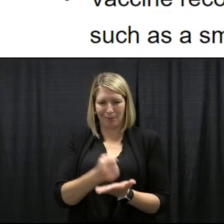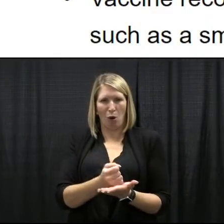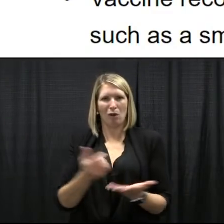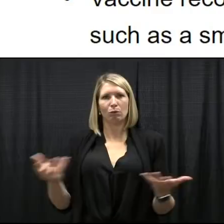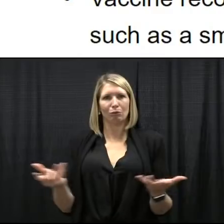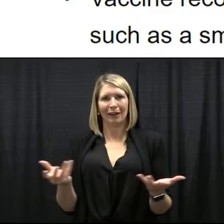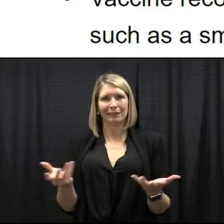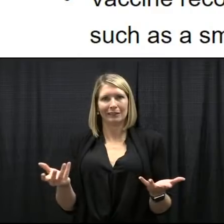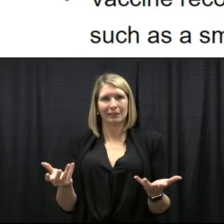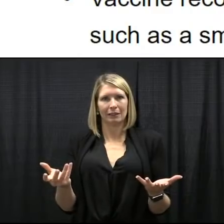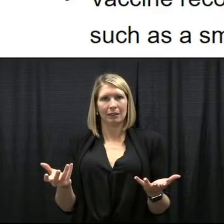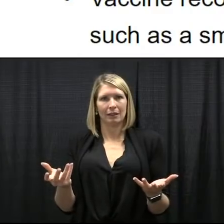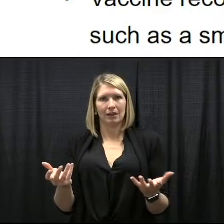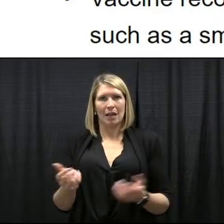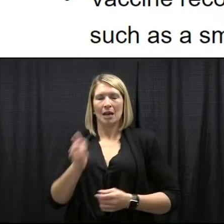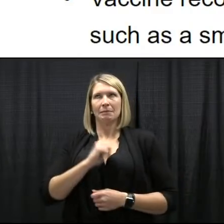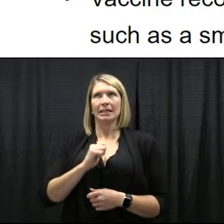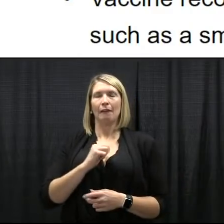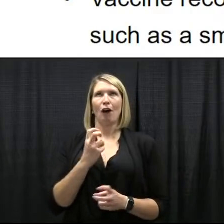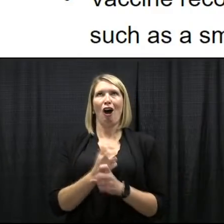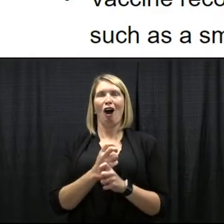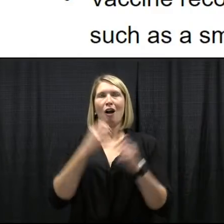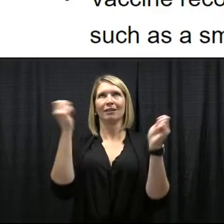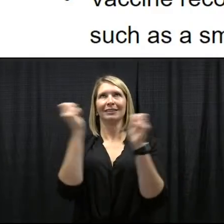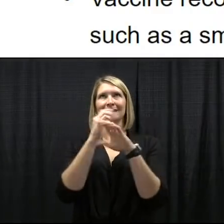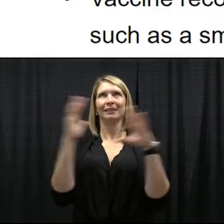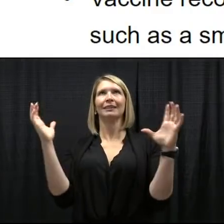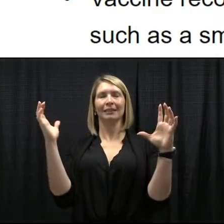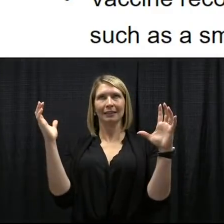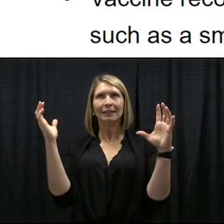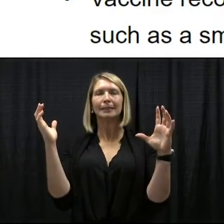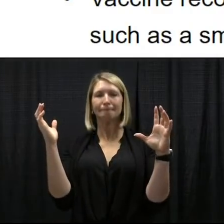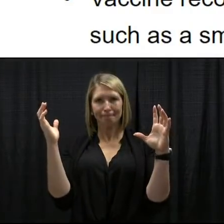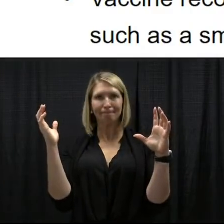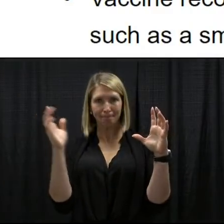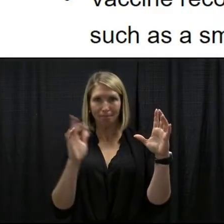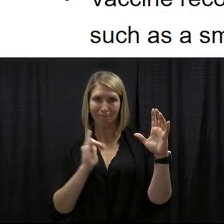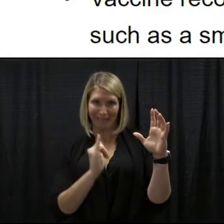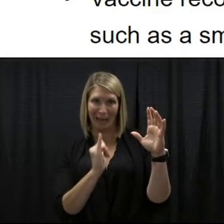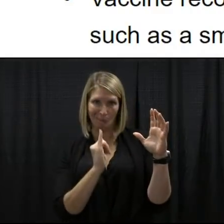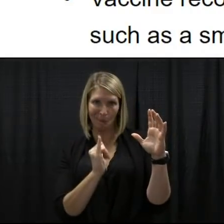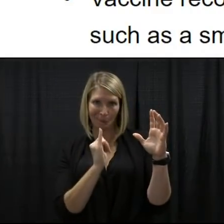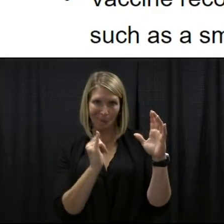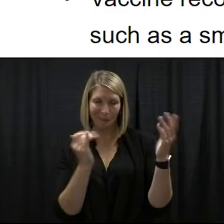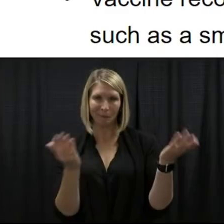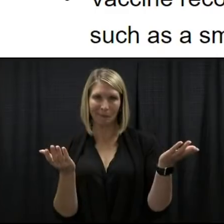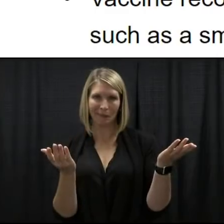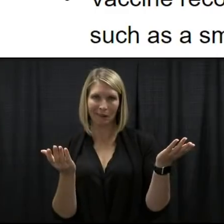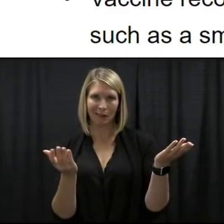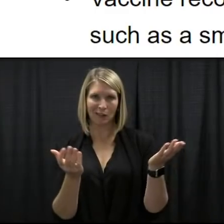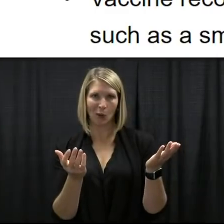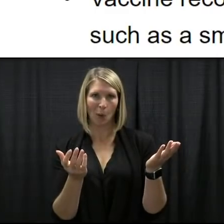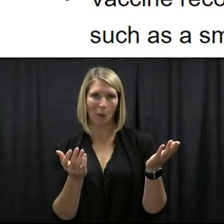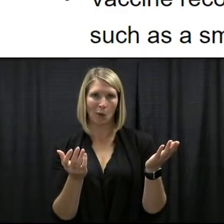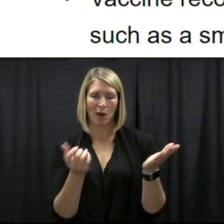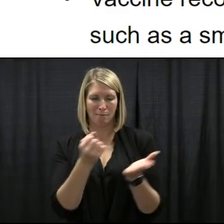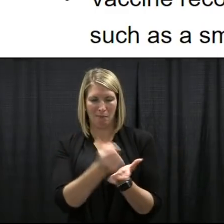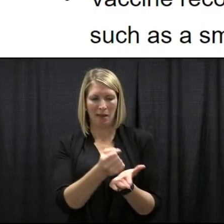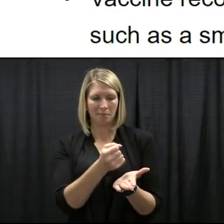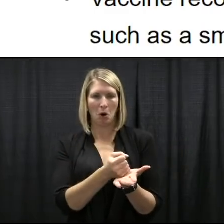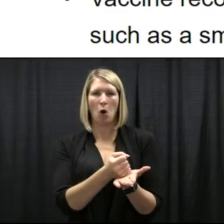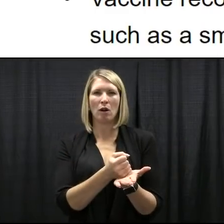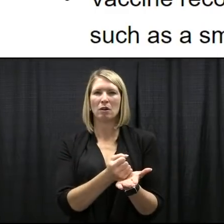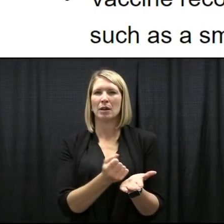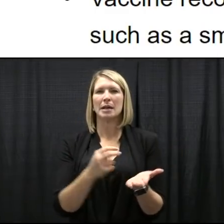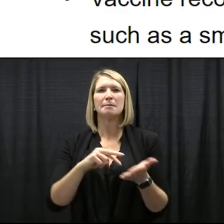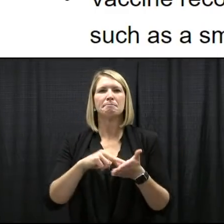I couldn't really visualize first when I came across the term. So essentially it's a record that provides proof of vaccination